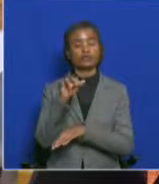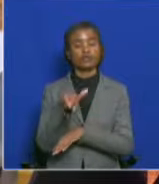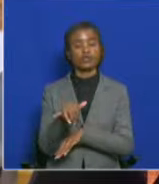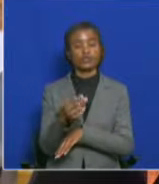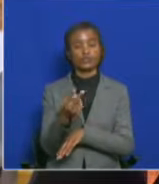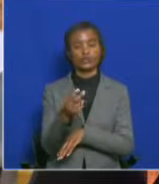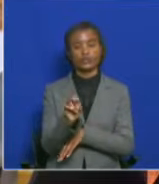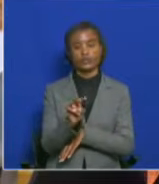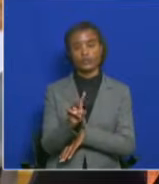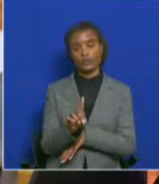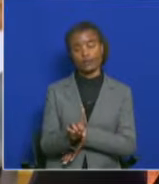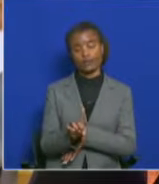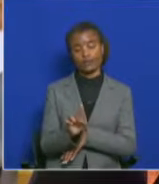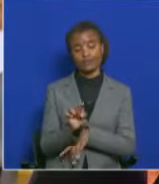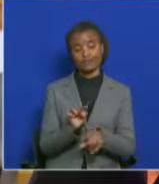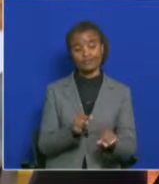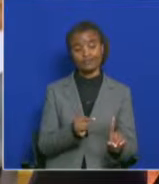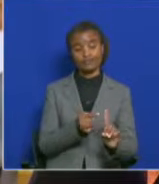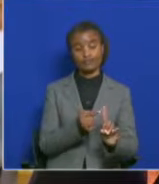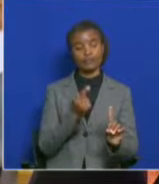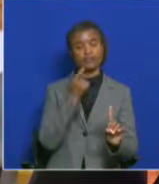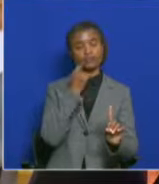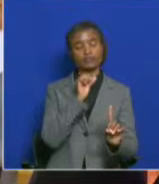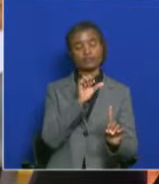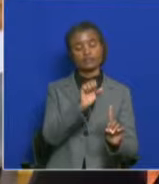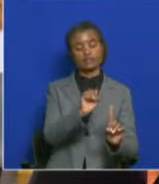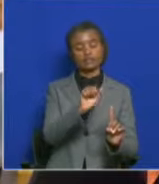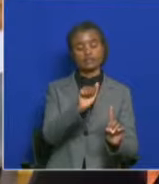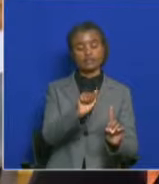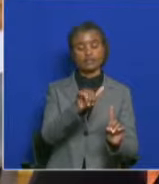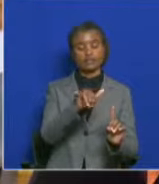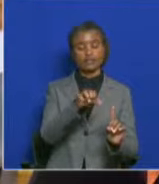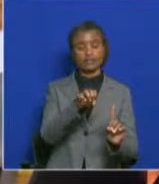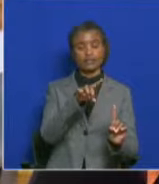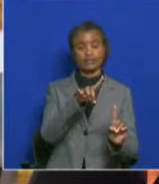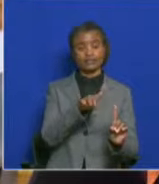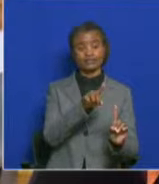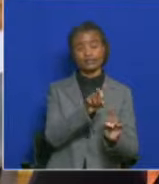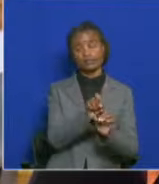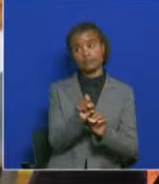where Mr. Sayed forwards an article, a report,